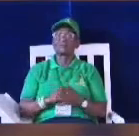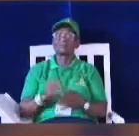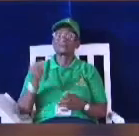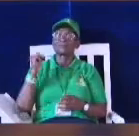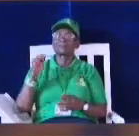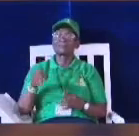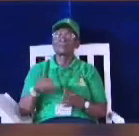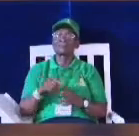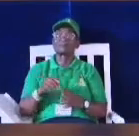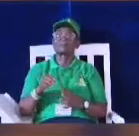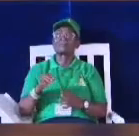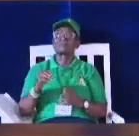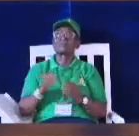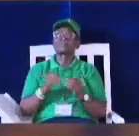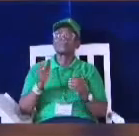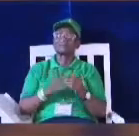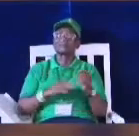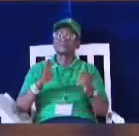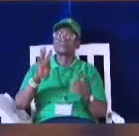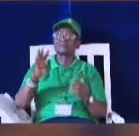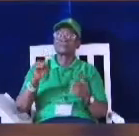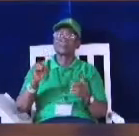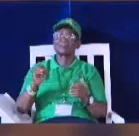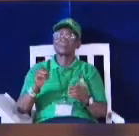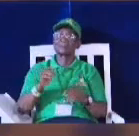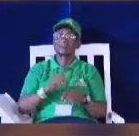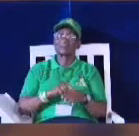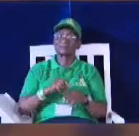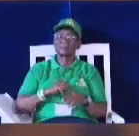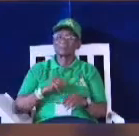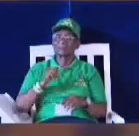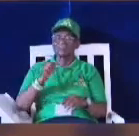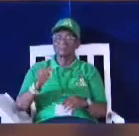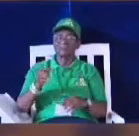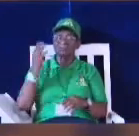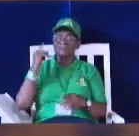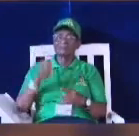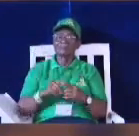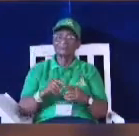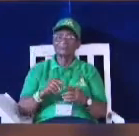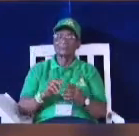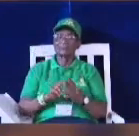that I went to the toilet that I suddenly realized